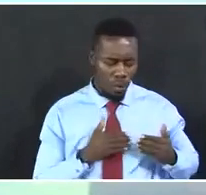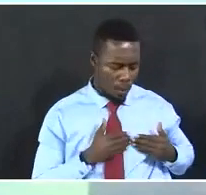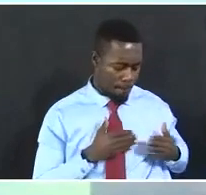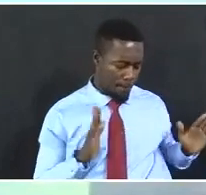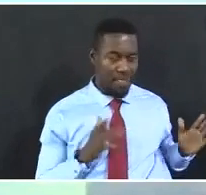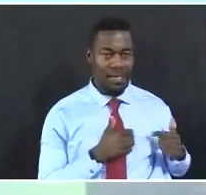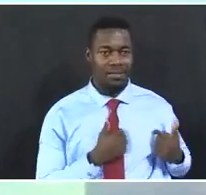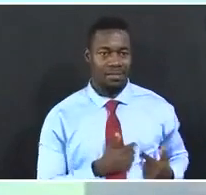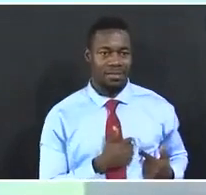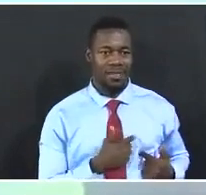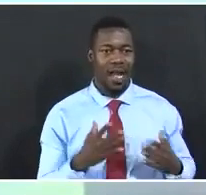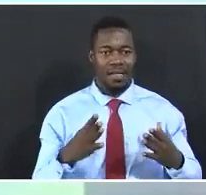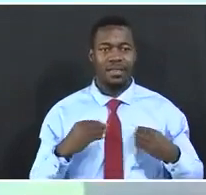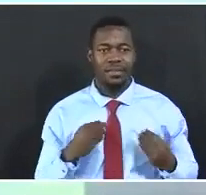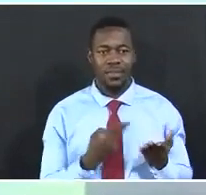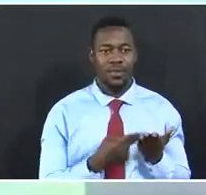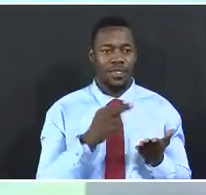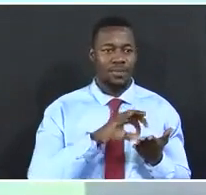us.